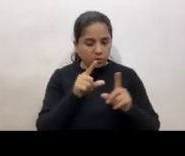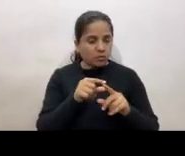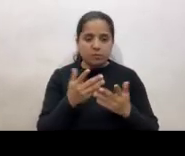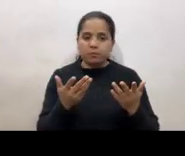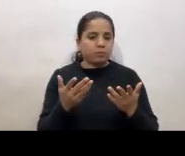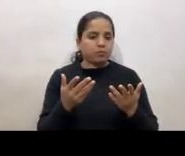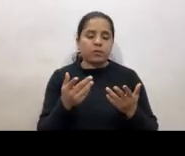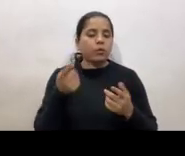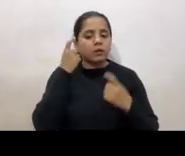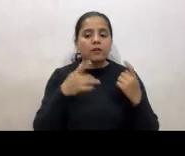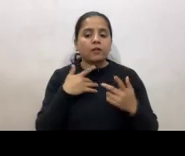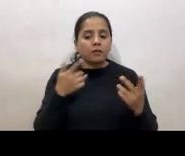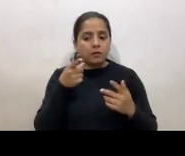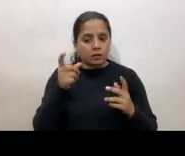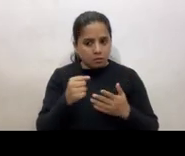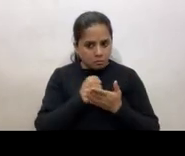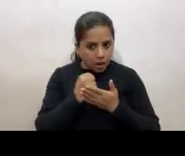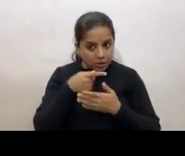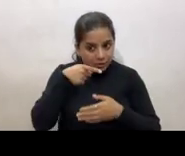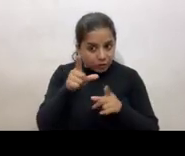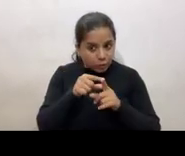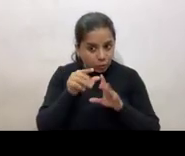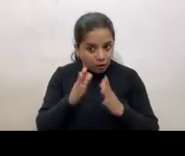you think? You are the practitioners.